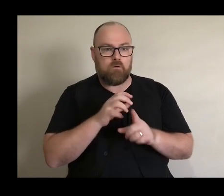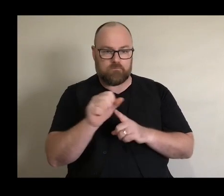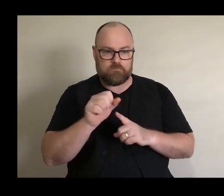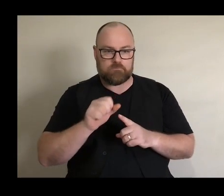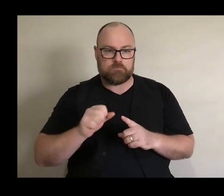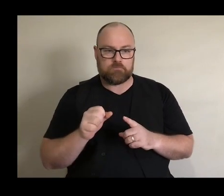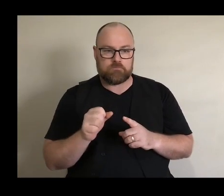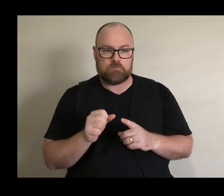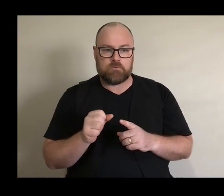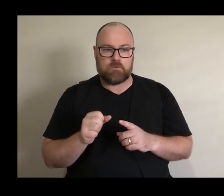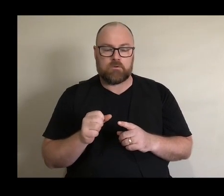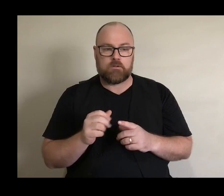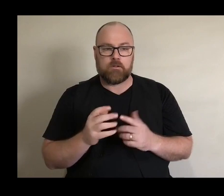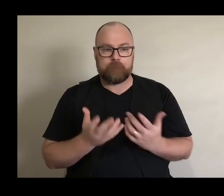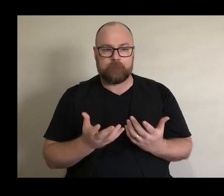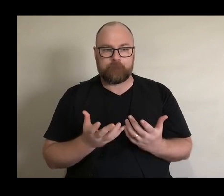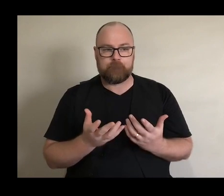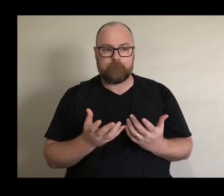not only,